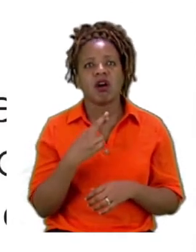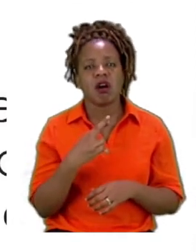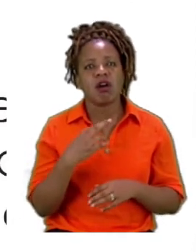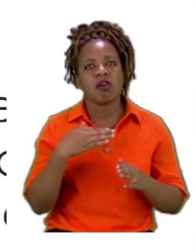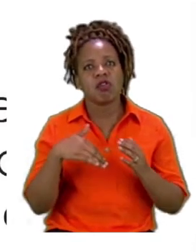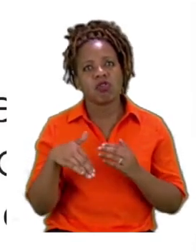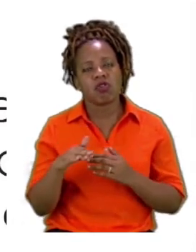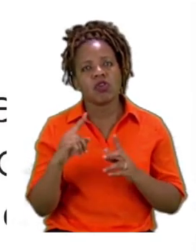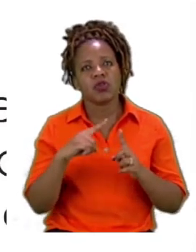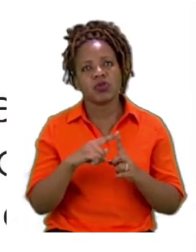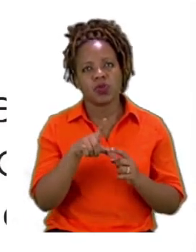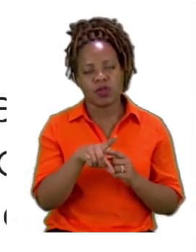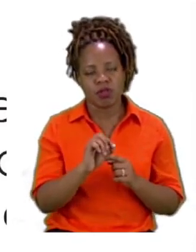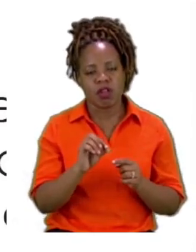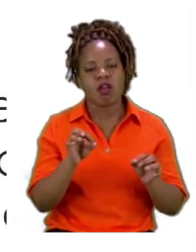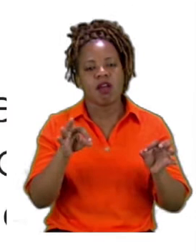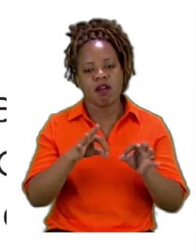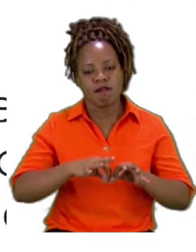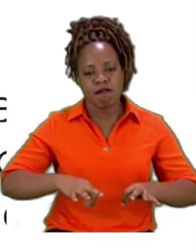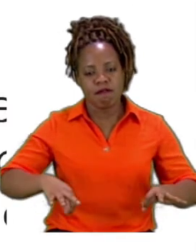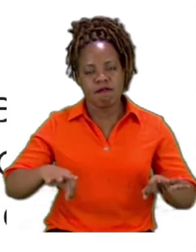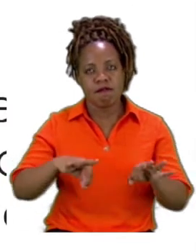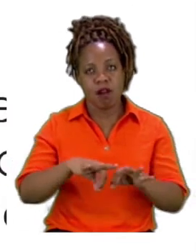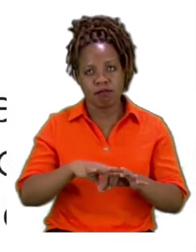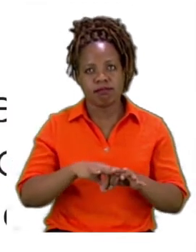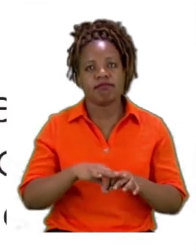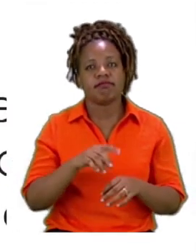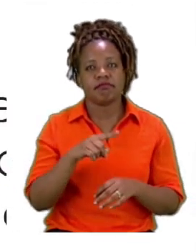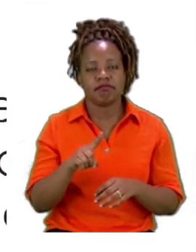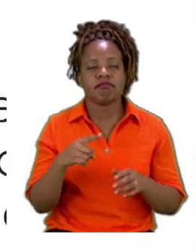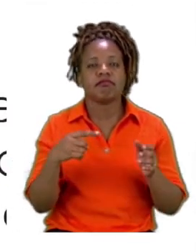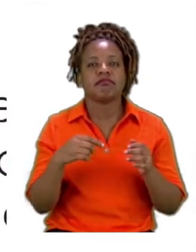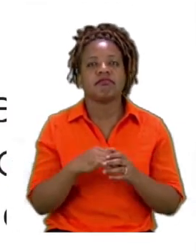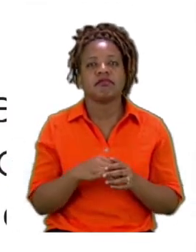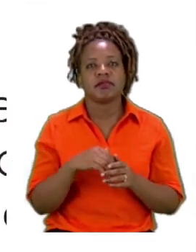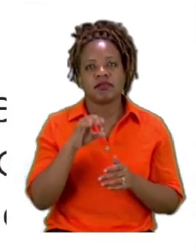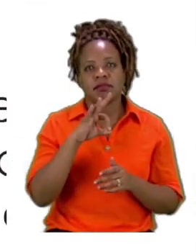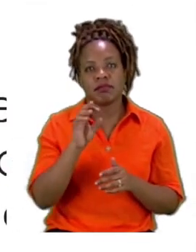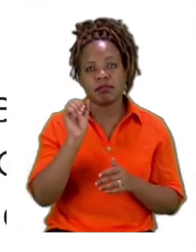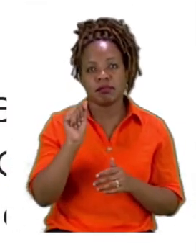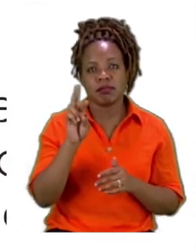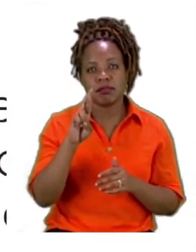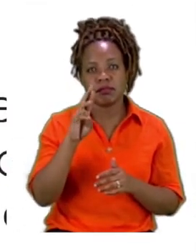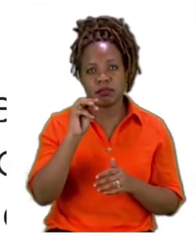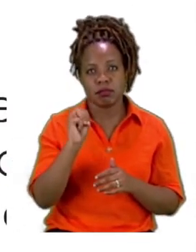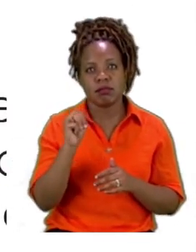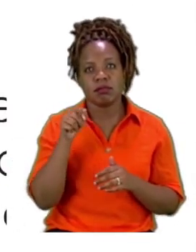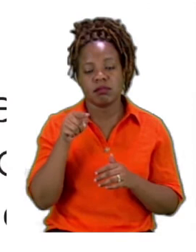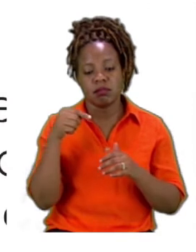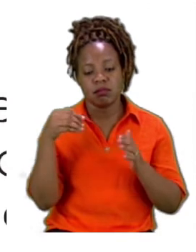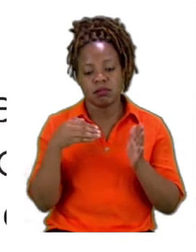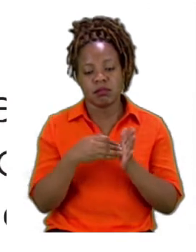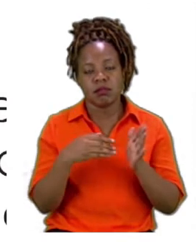farm. Yes, this sounds correct. So we are going to end our sentence there.